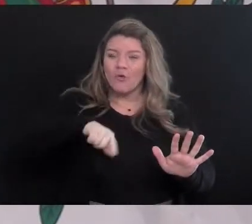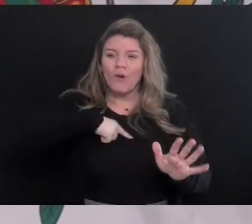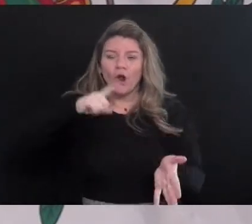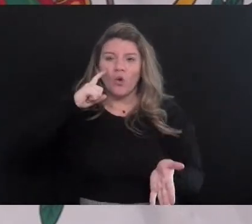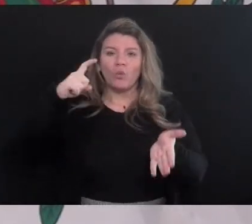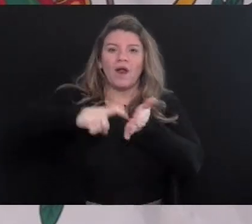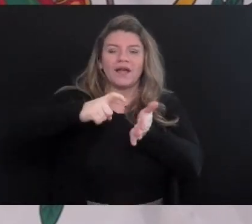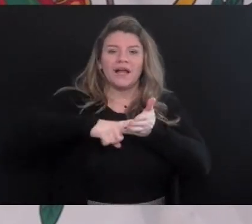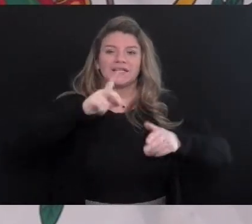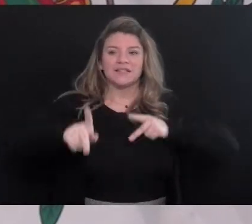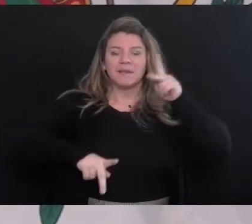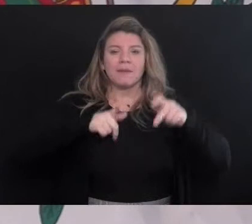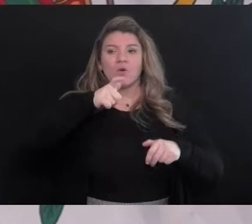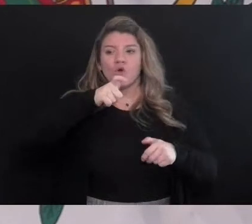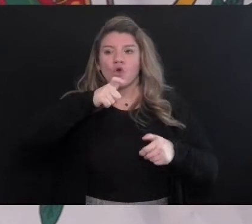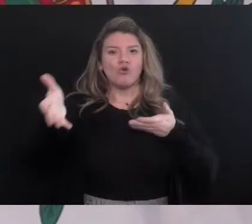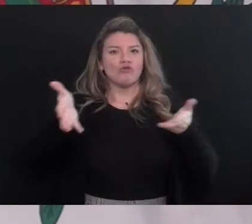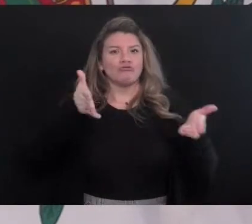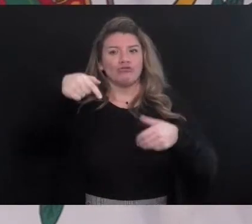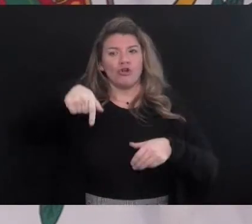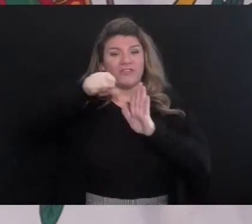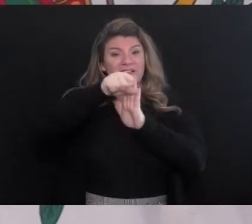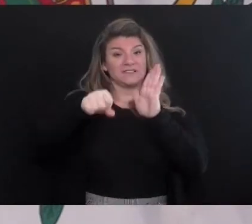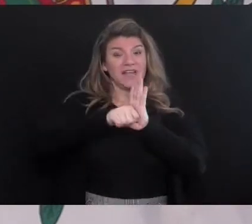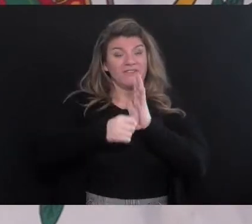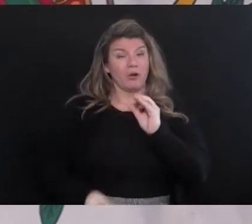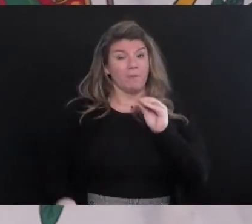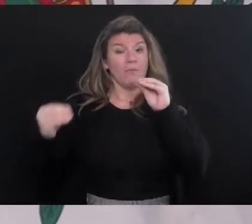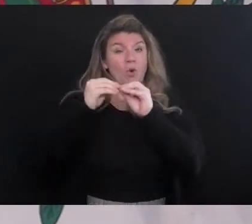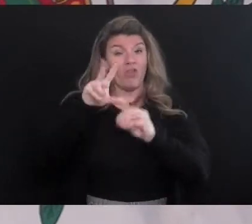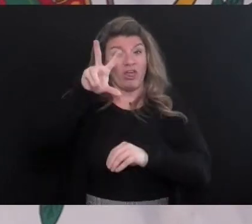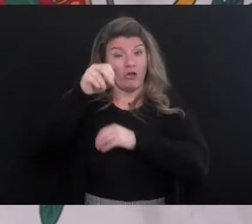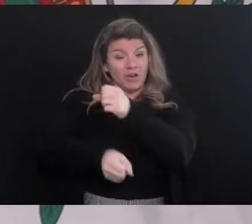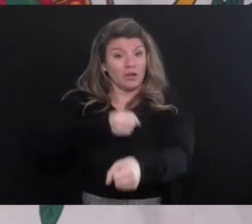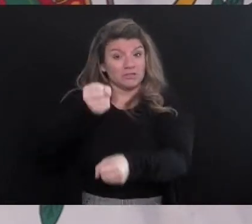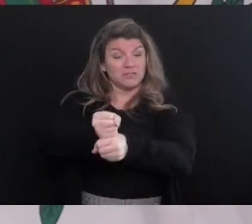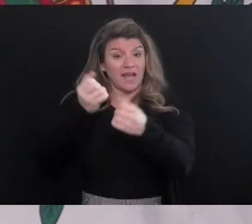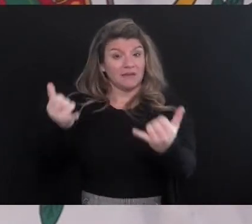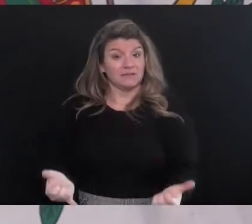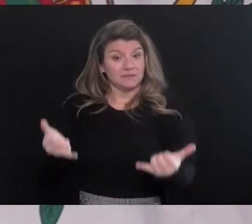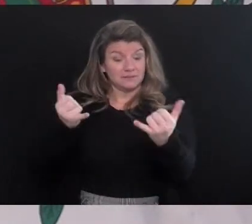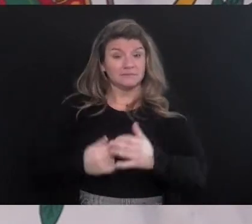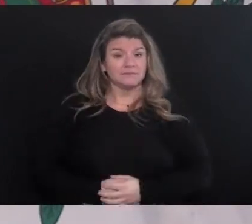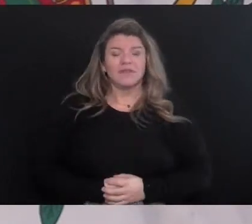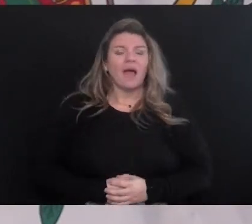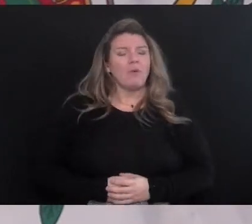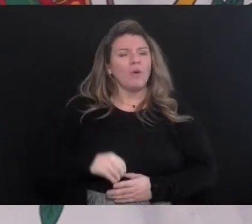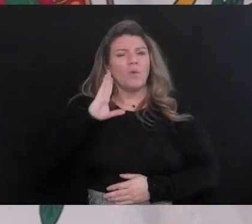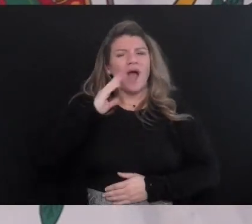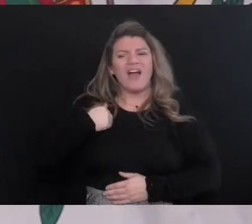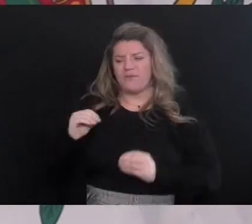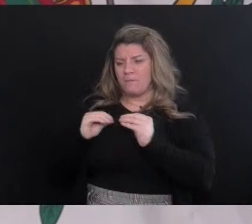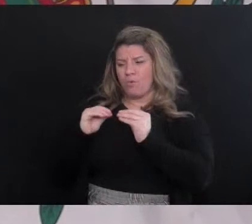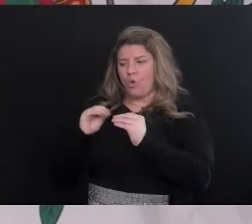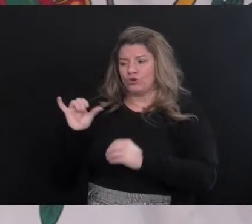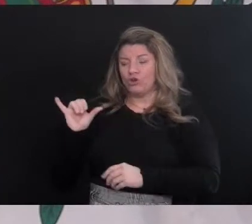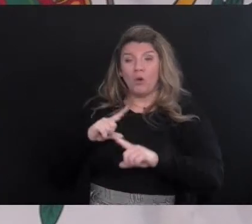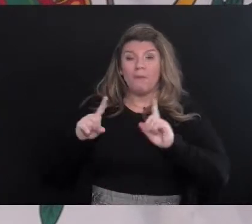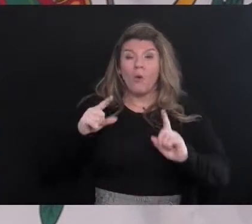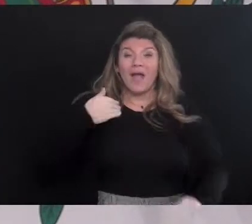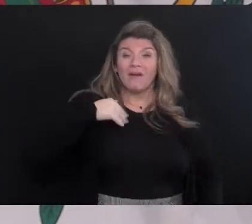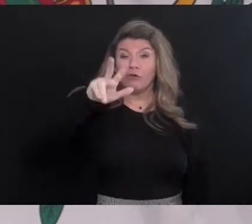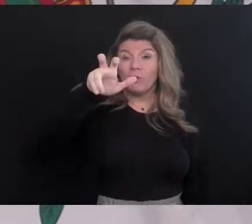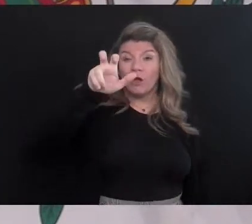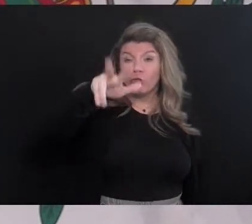this state for 30 plus years today. We're doing other things that I'll tell you real quickly about, but